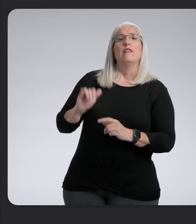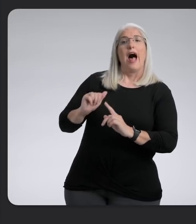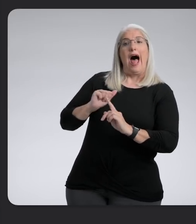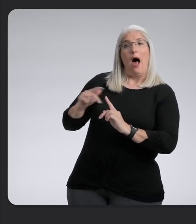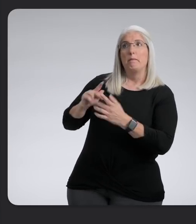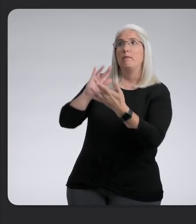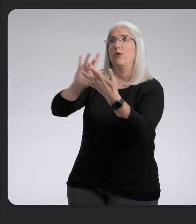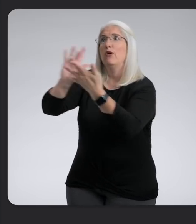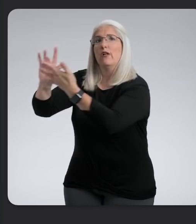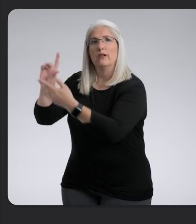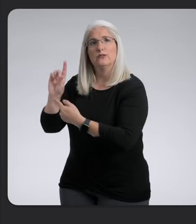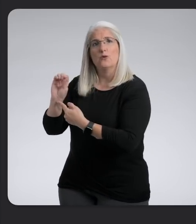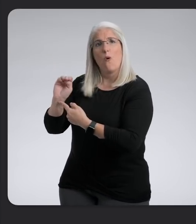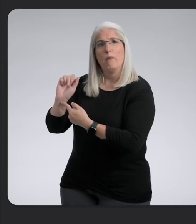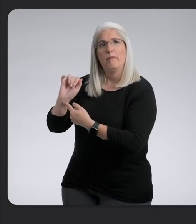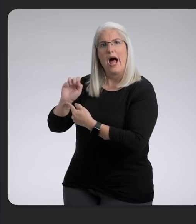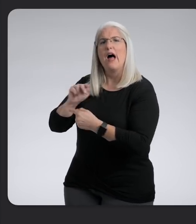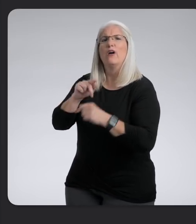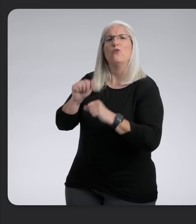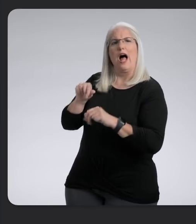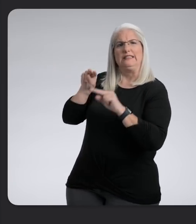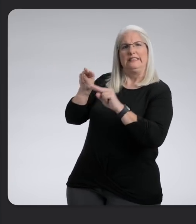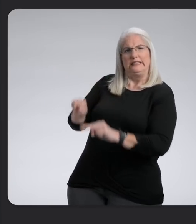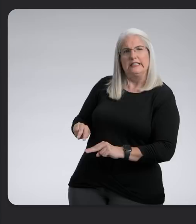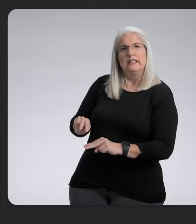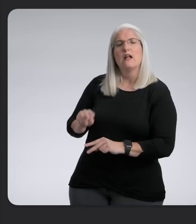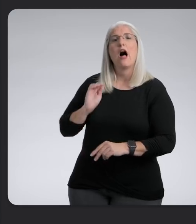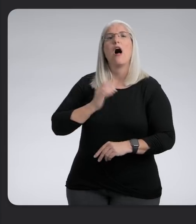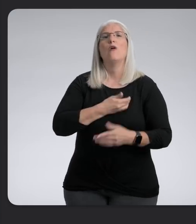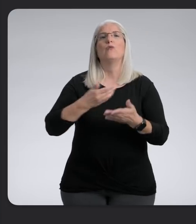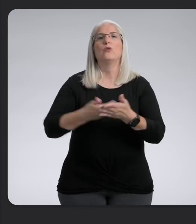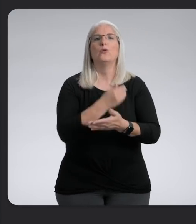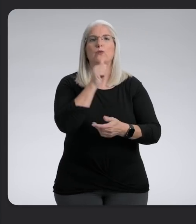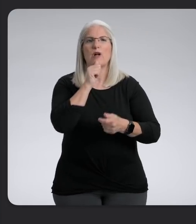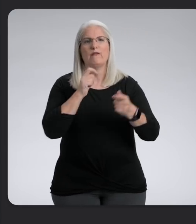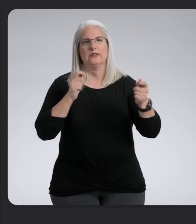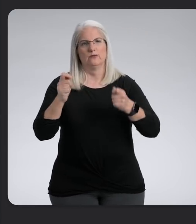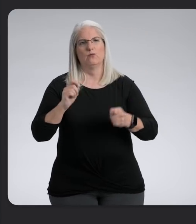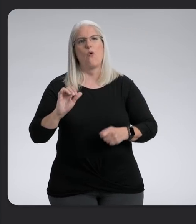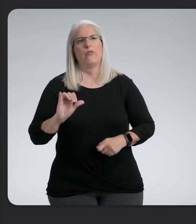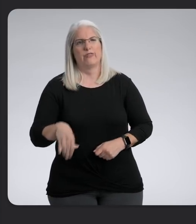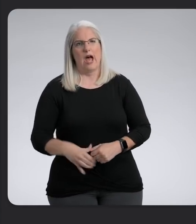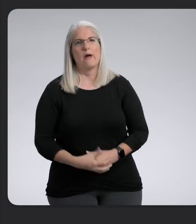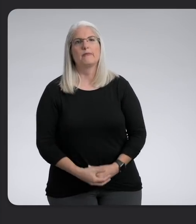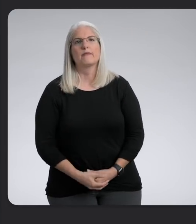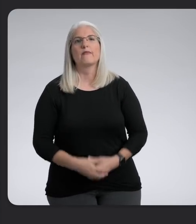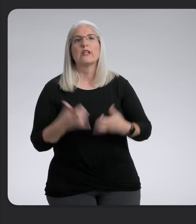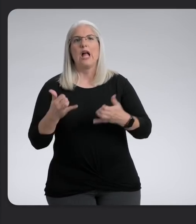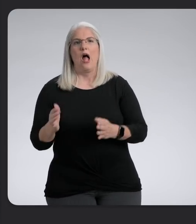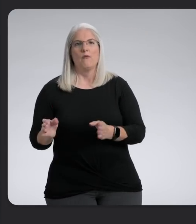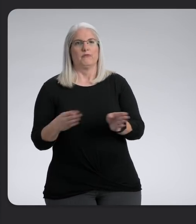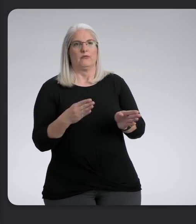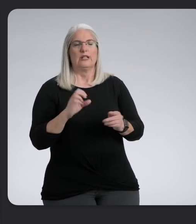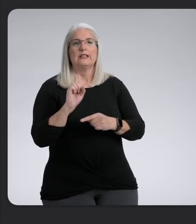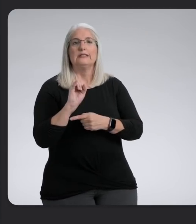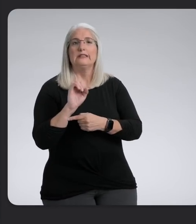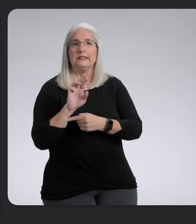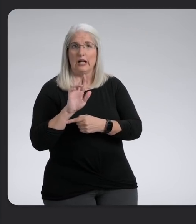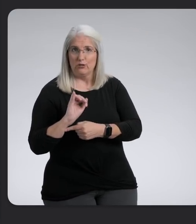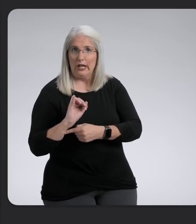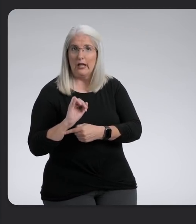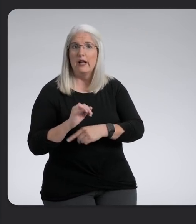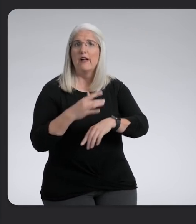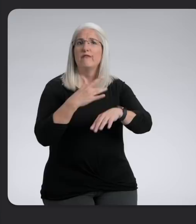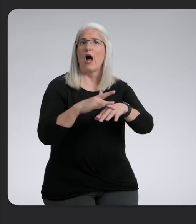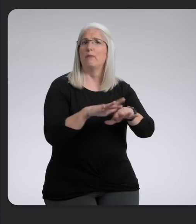system controls. Now, let's talk about Siri. Siri is available across all of your Apple devices,